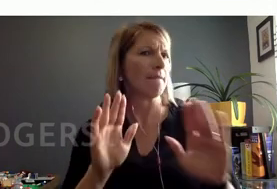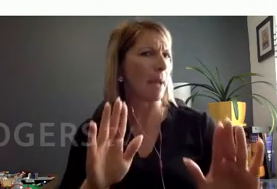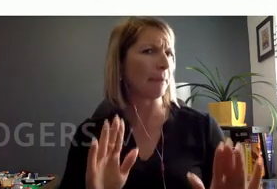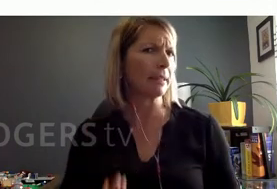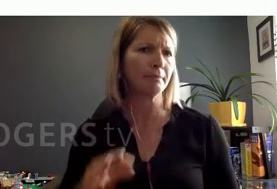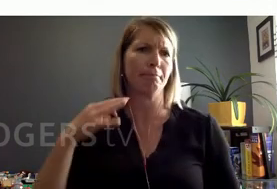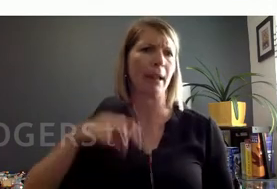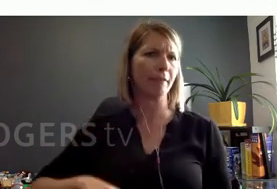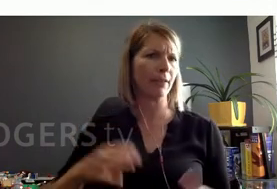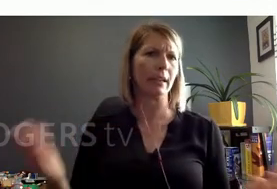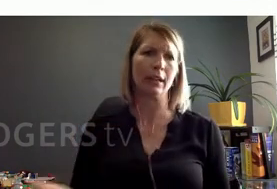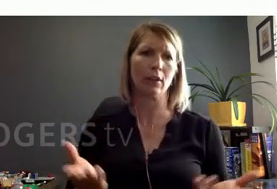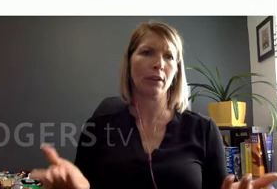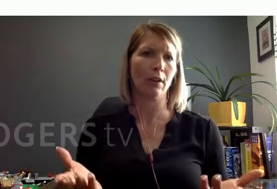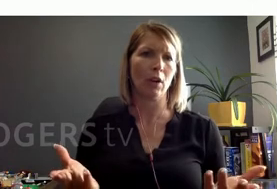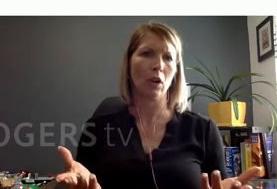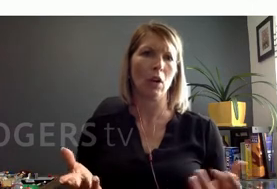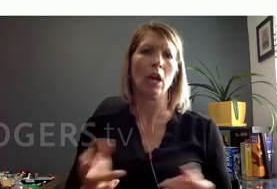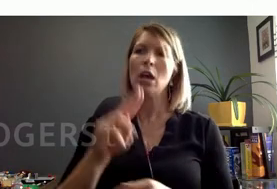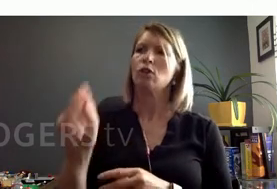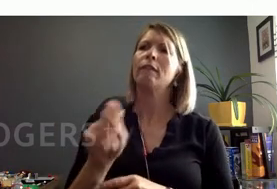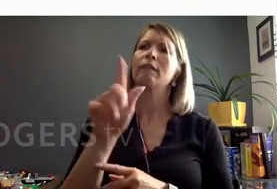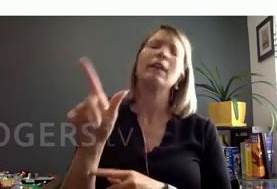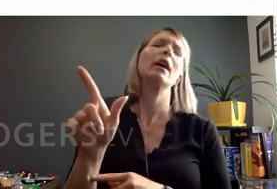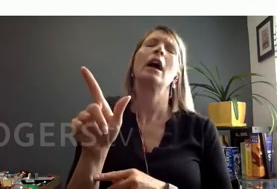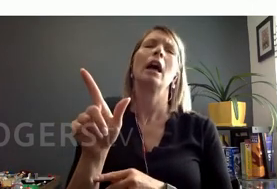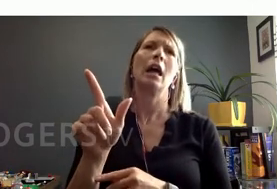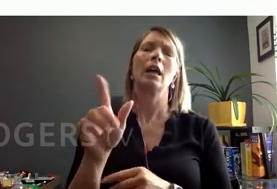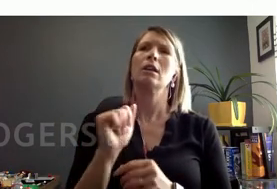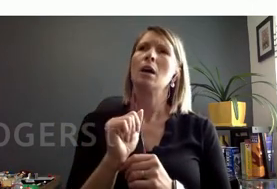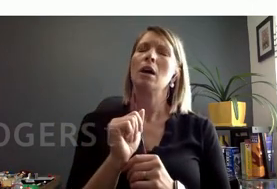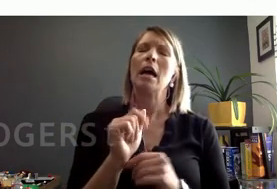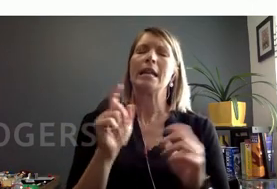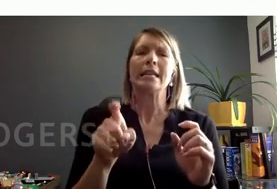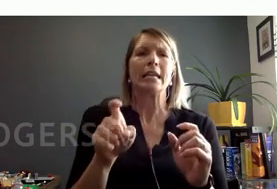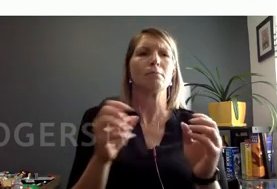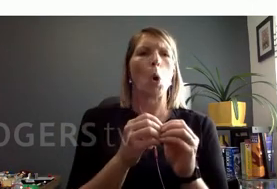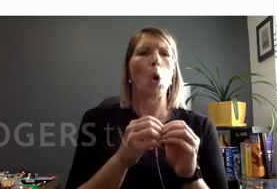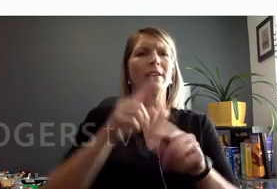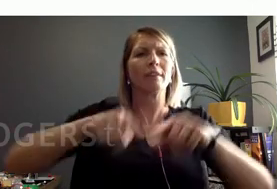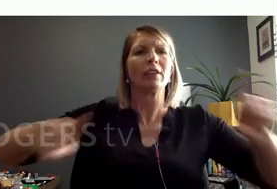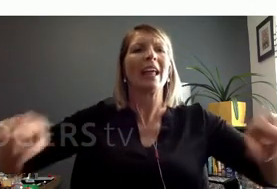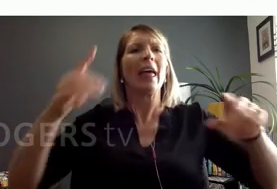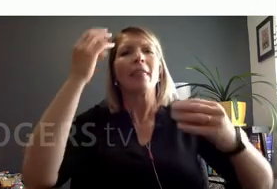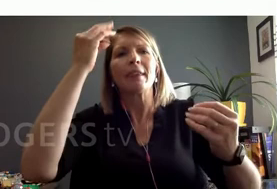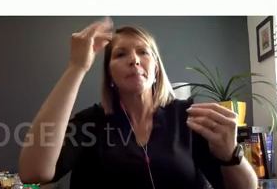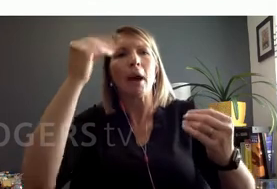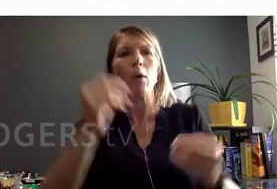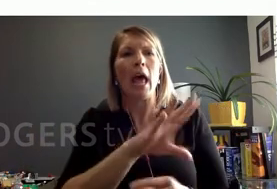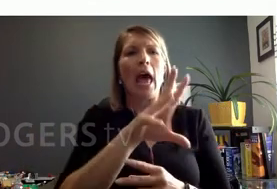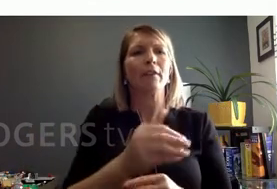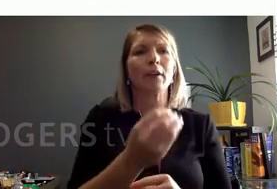this province a lot more interesting. Just think about different kind of African foods, right? We talked about it here, different kind of culture,